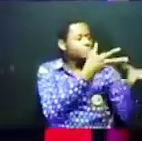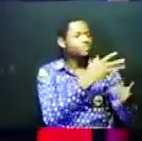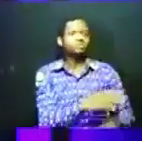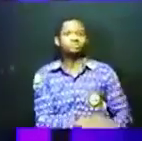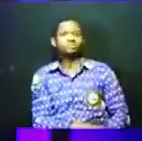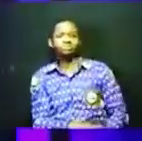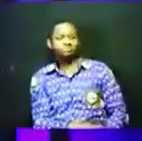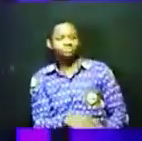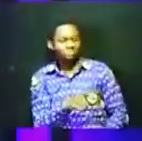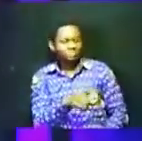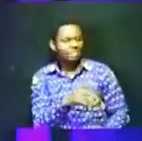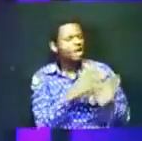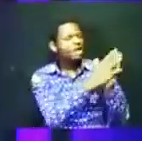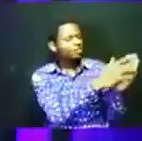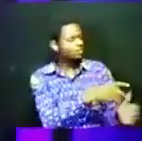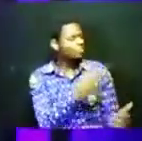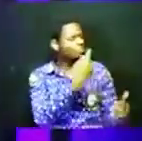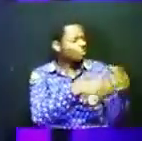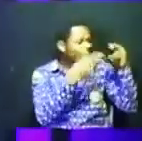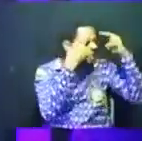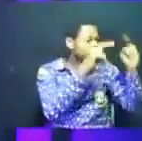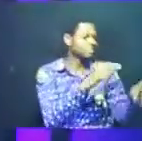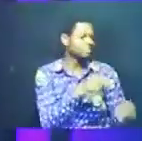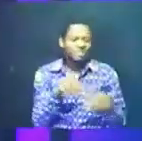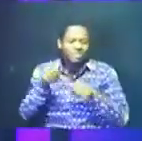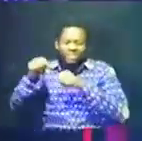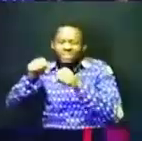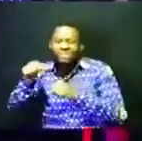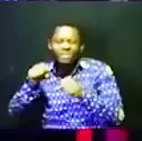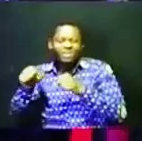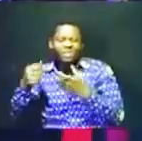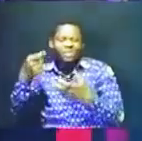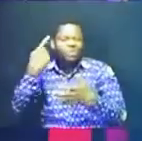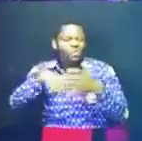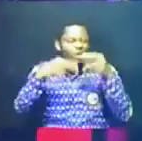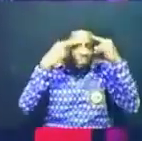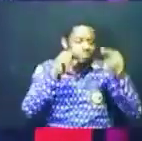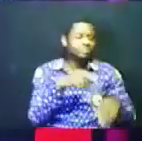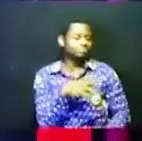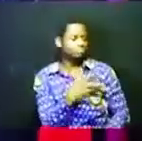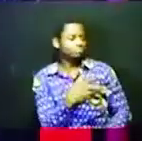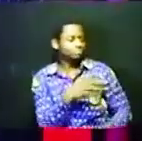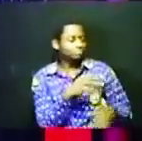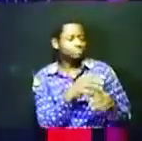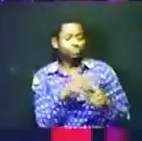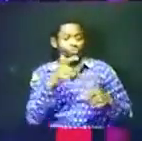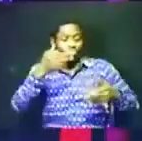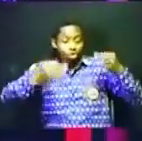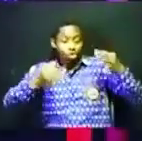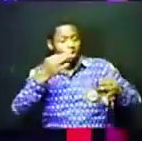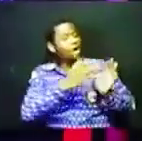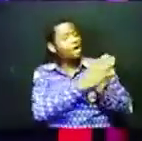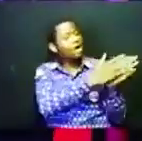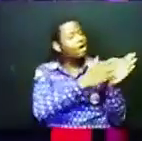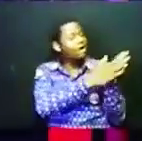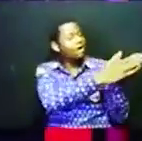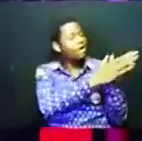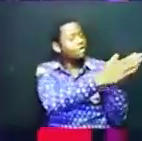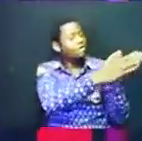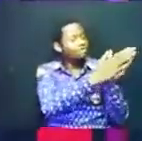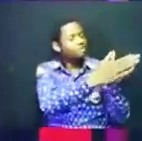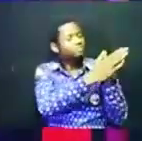as to what really happened. Before they presented themselves as